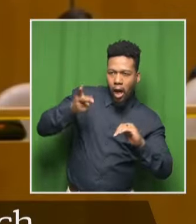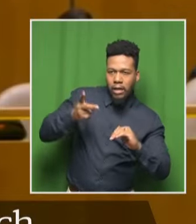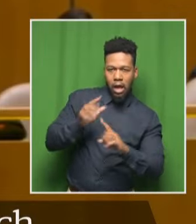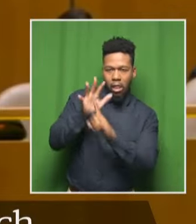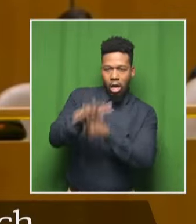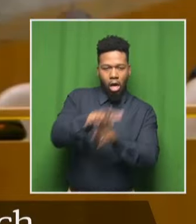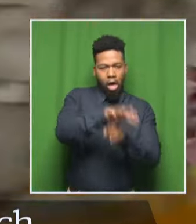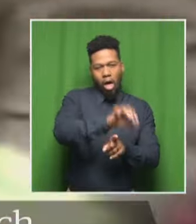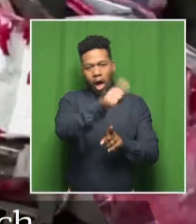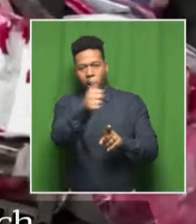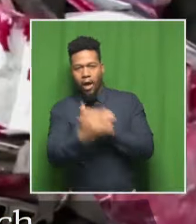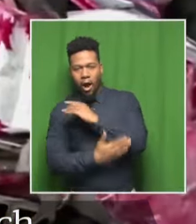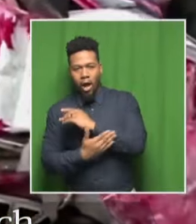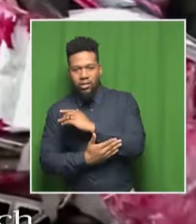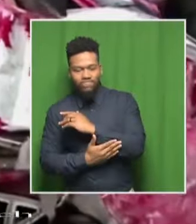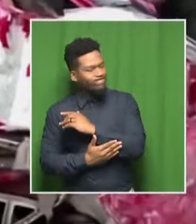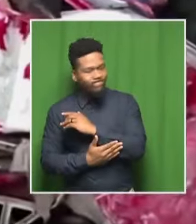others.